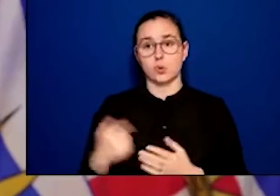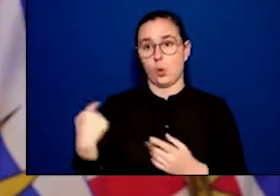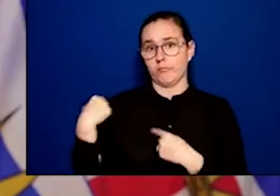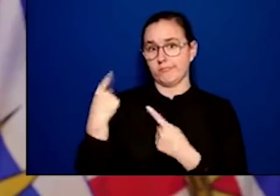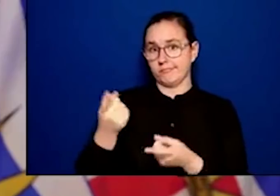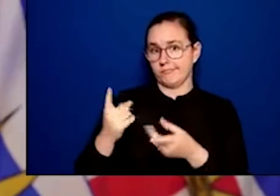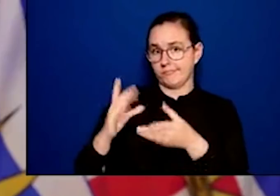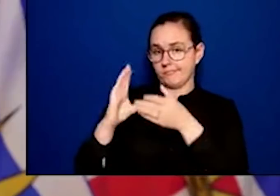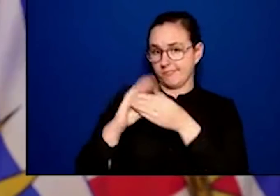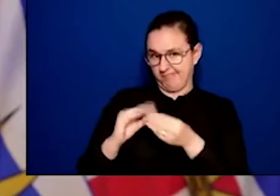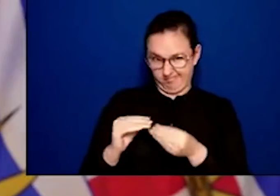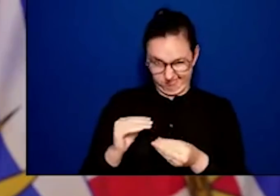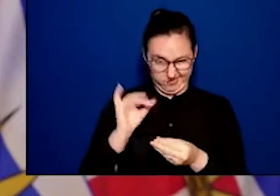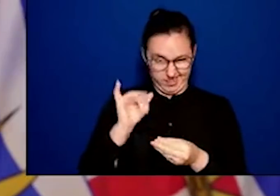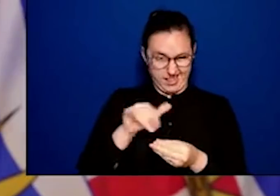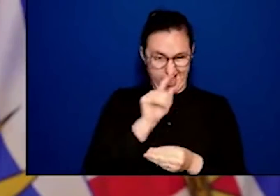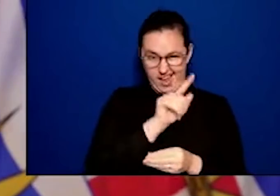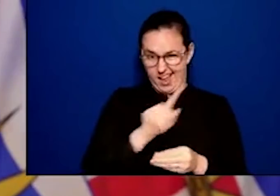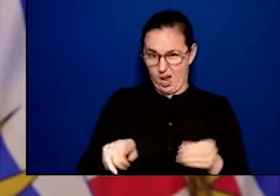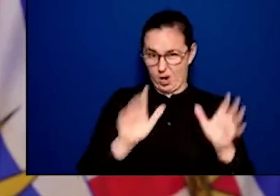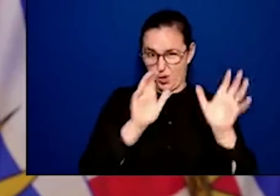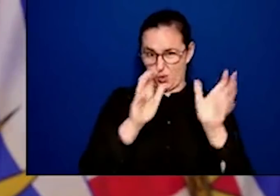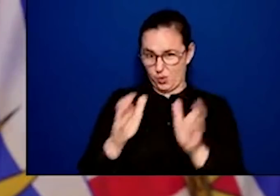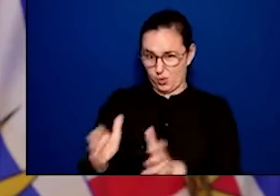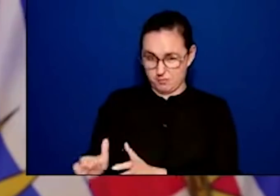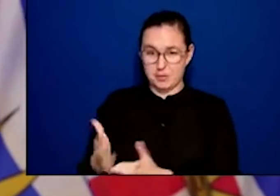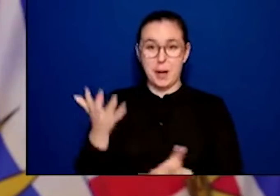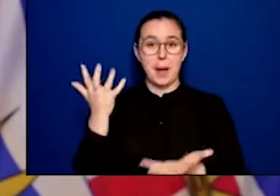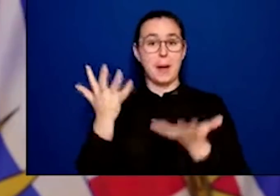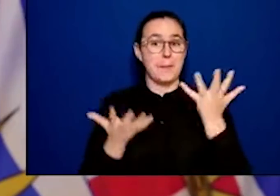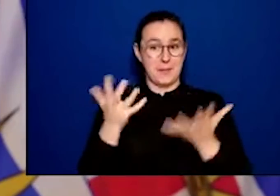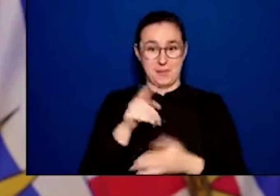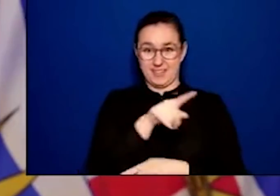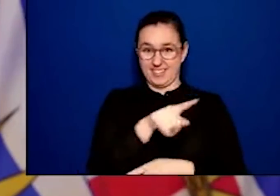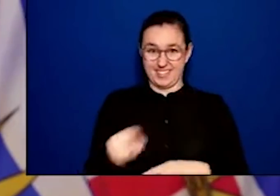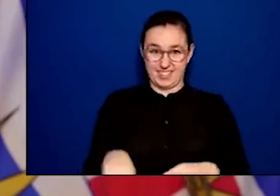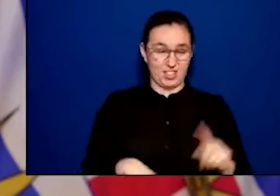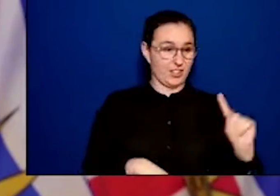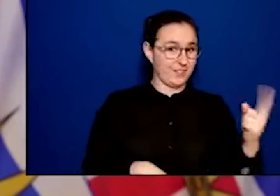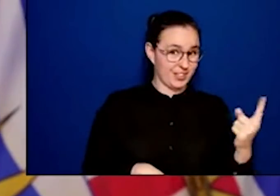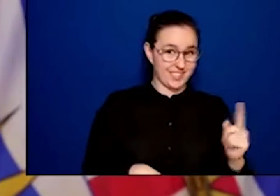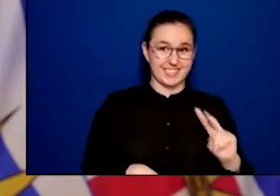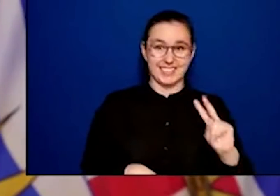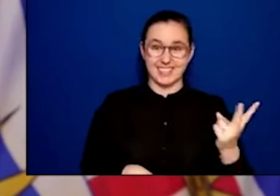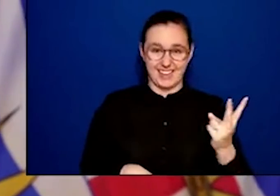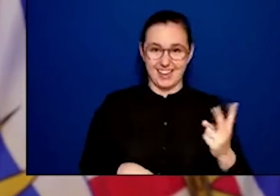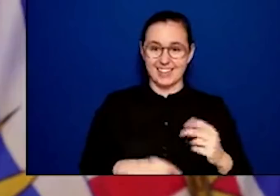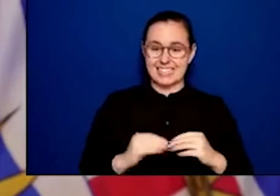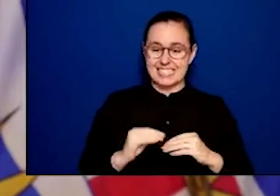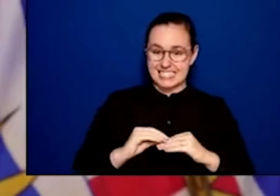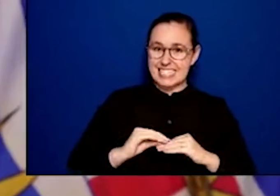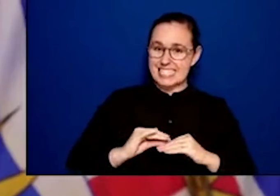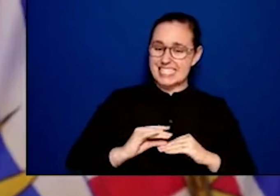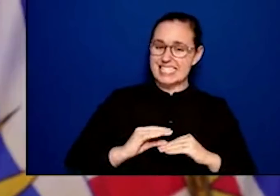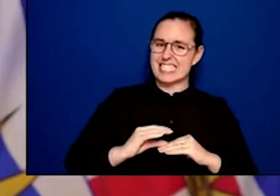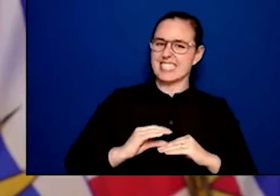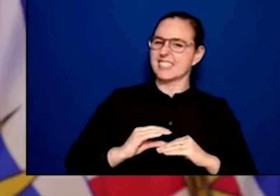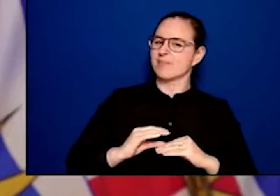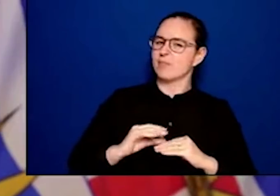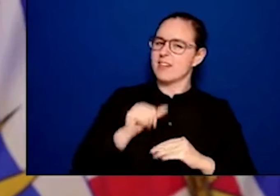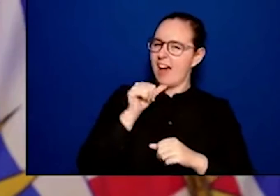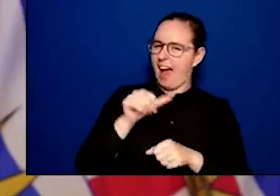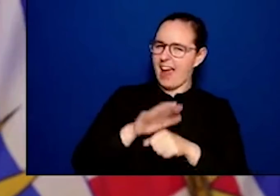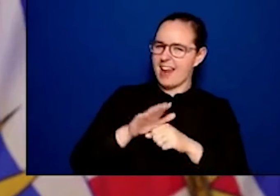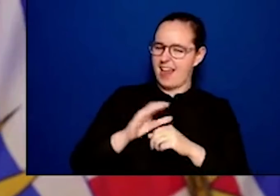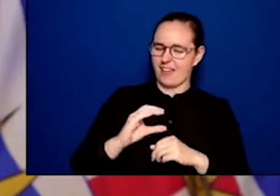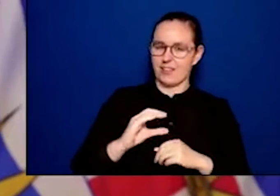not have had sufficient immune response to 2 doses. This will bring these people up to the level that the majority of us who have 2